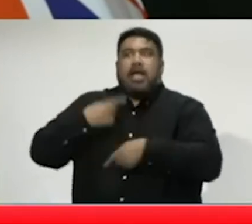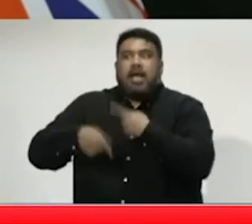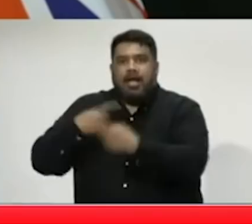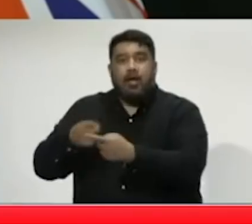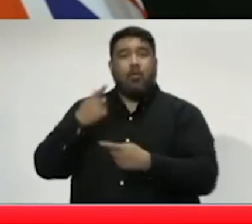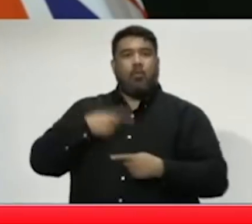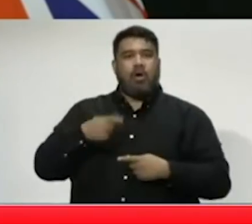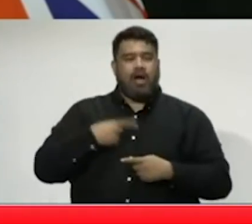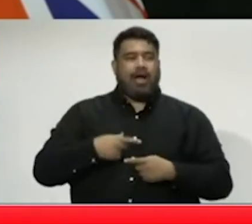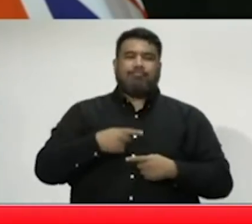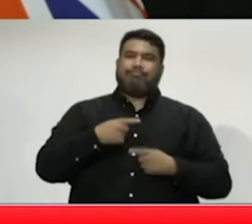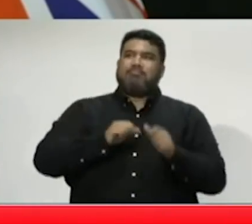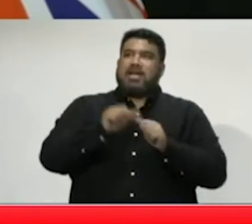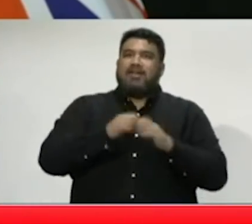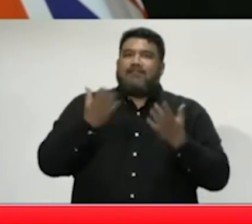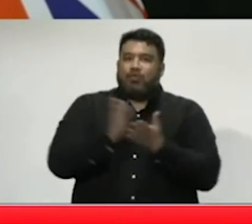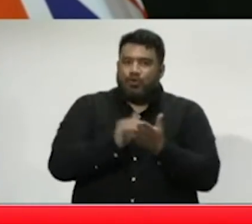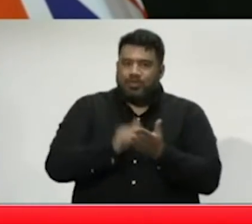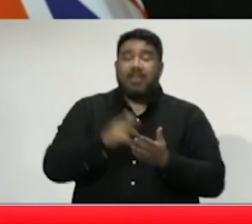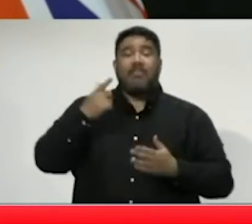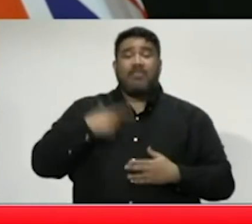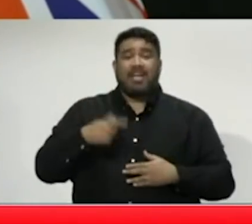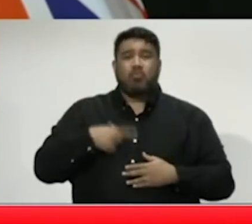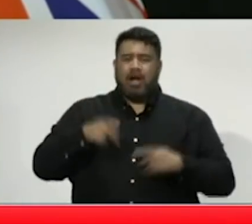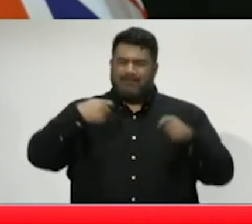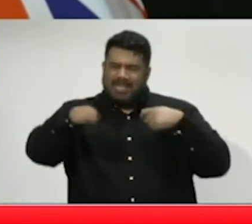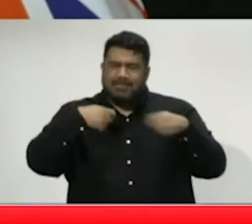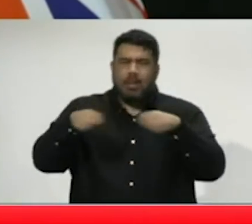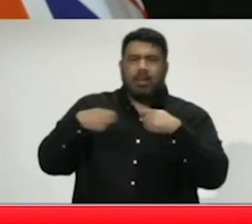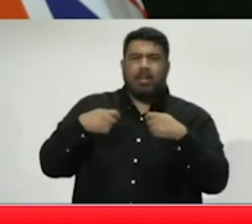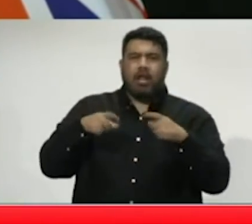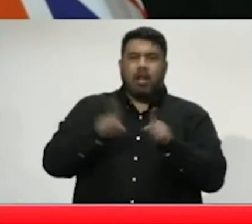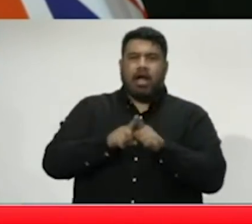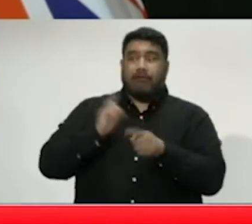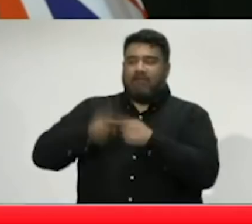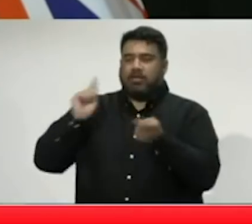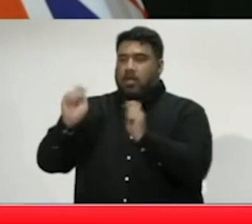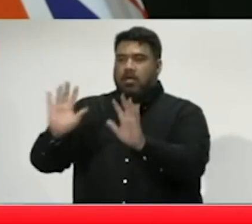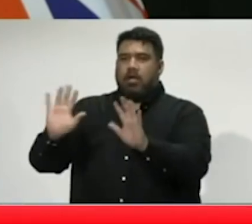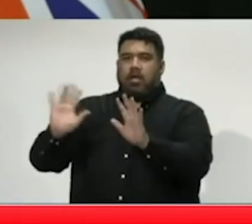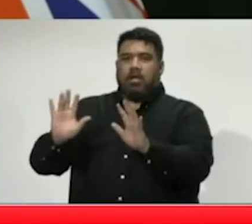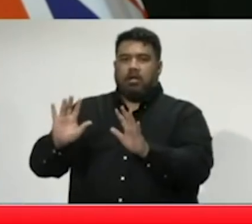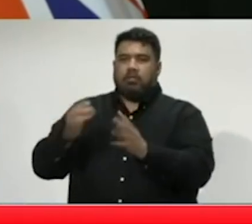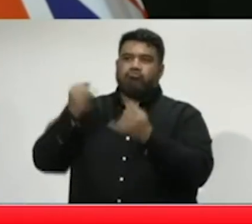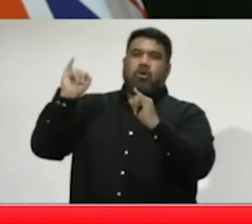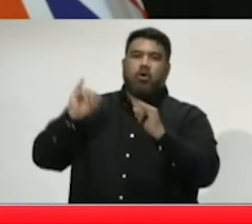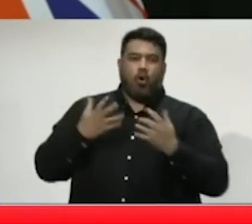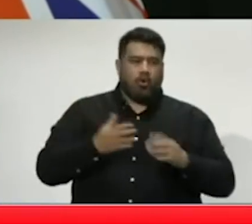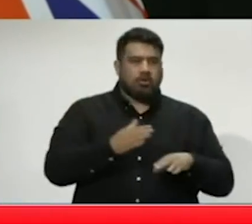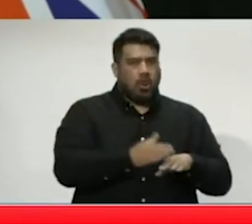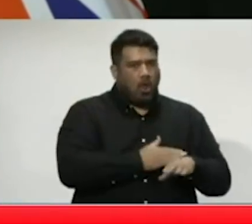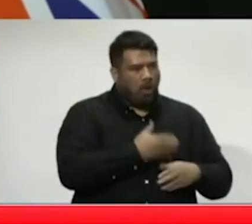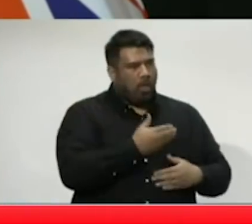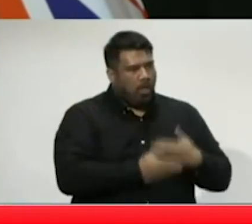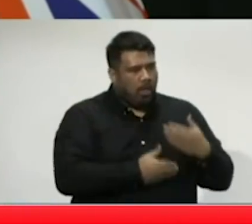take incremental adjustments as and when the evidence tells us it's safe to do so. We do not have to move a full level in